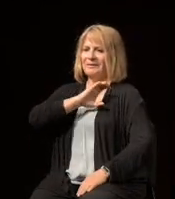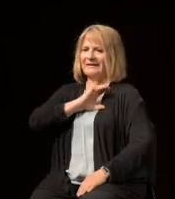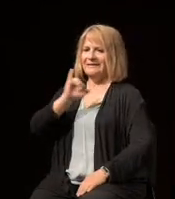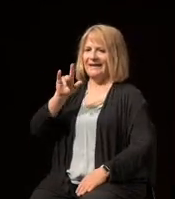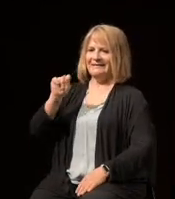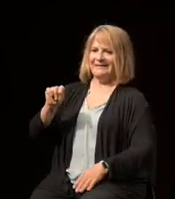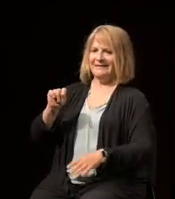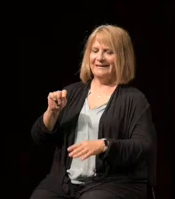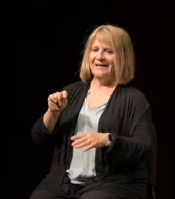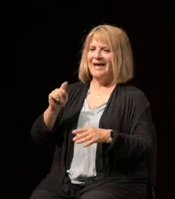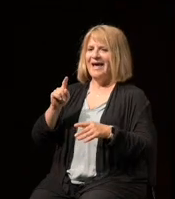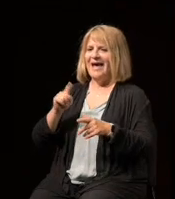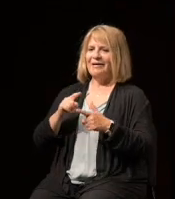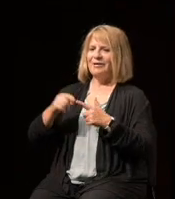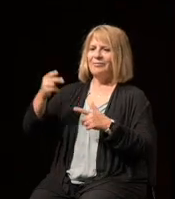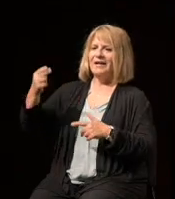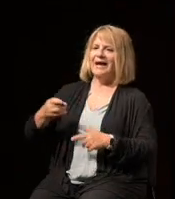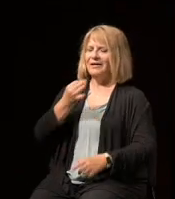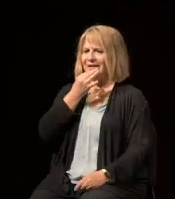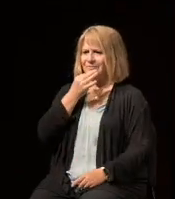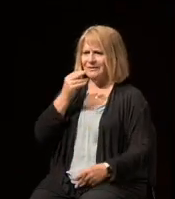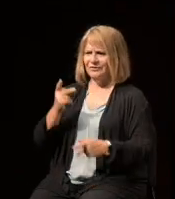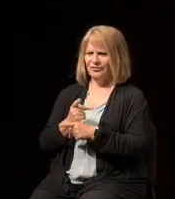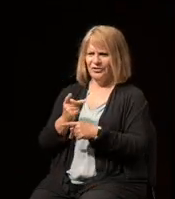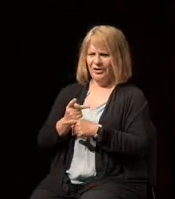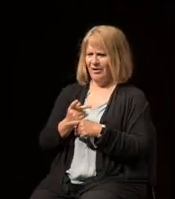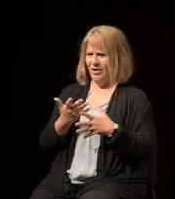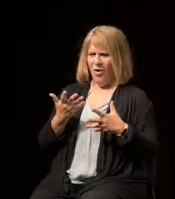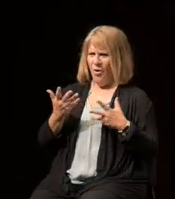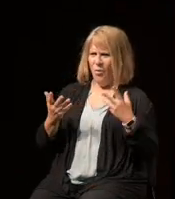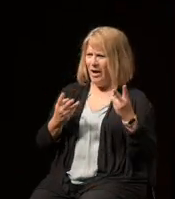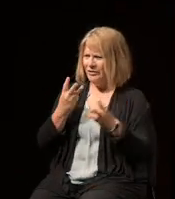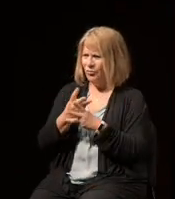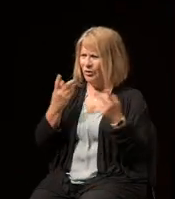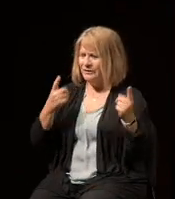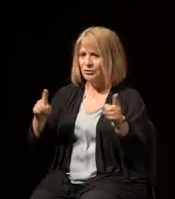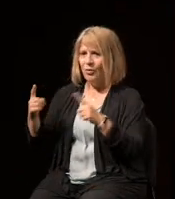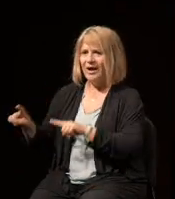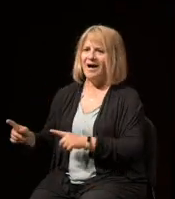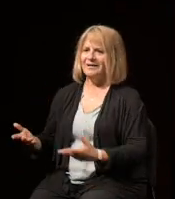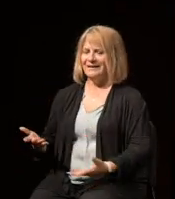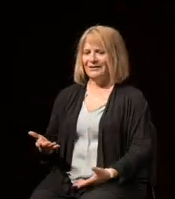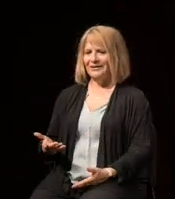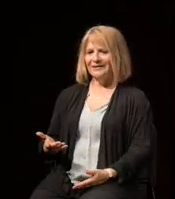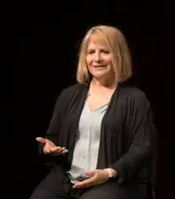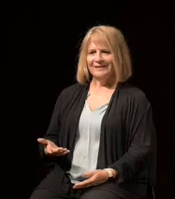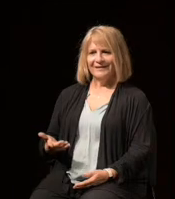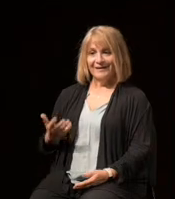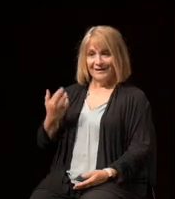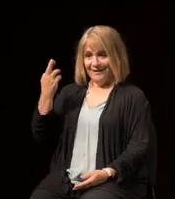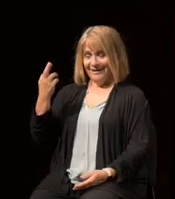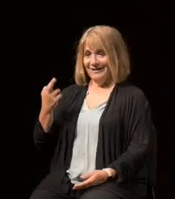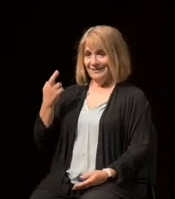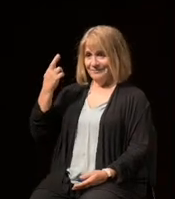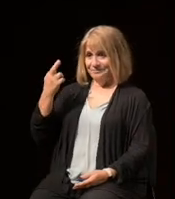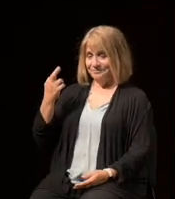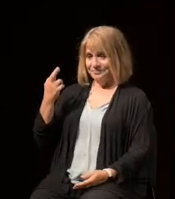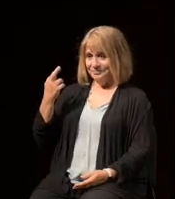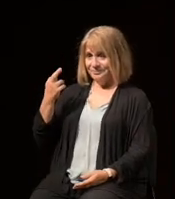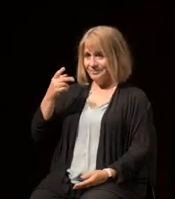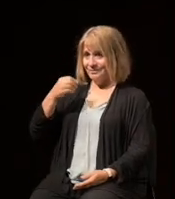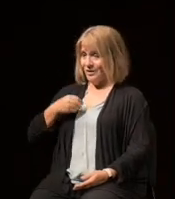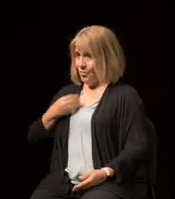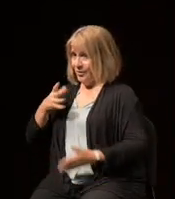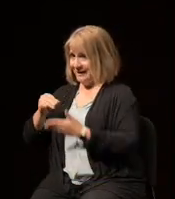would be engaged to figure out what in the world is going on here. And that is because white student failure is